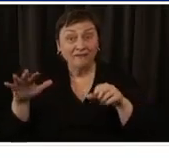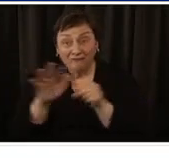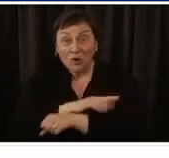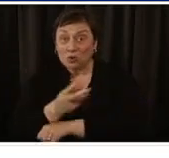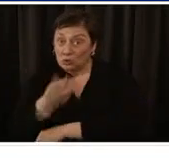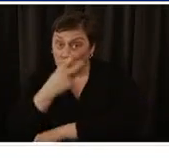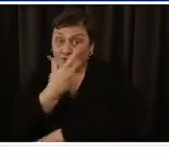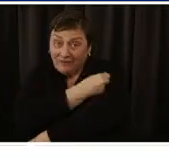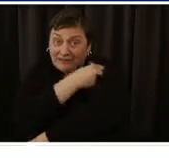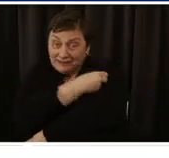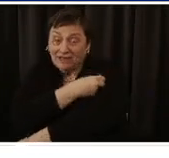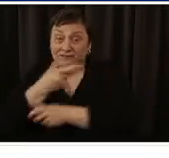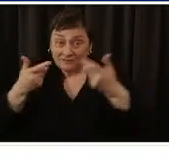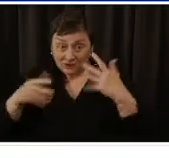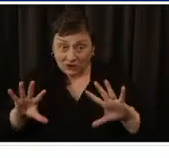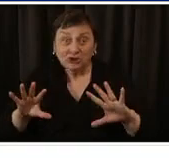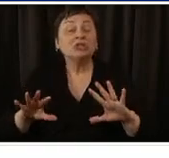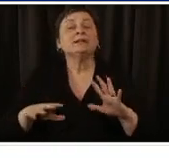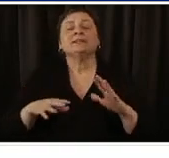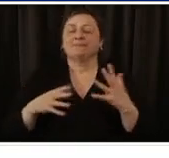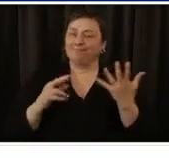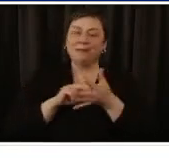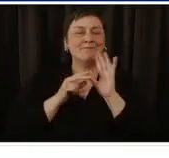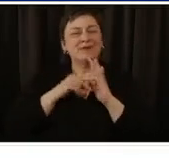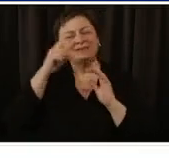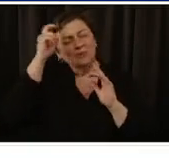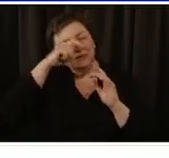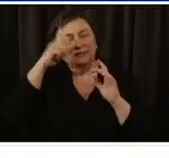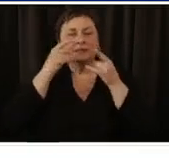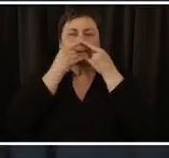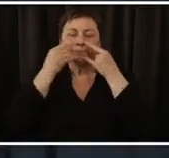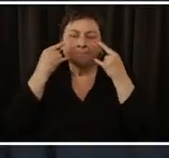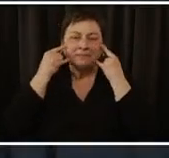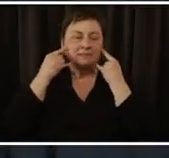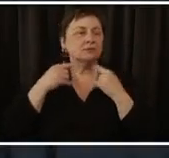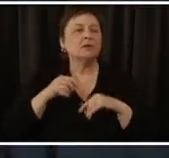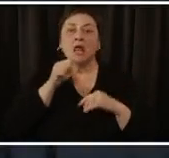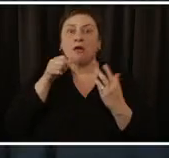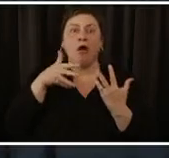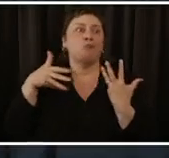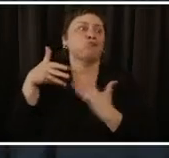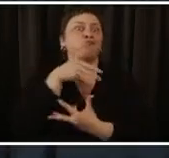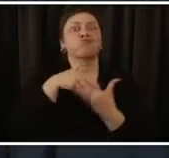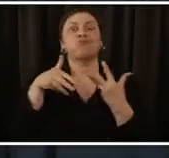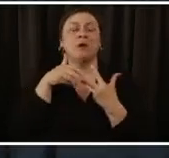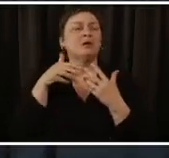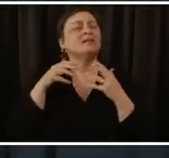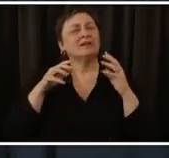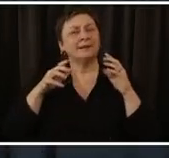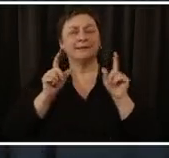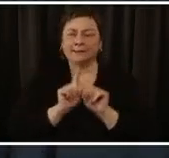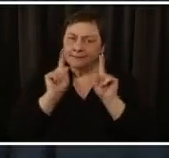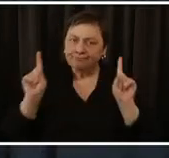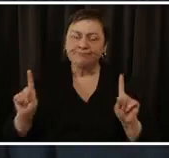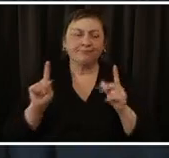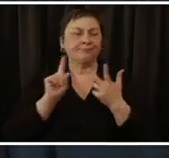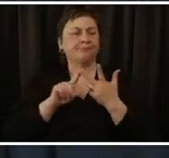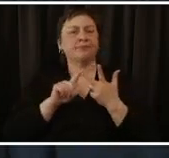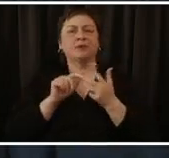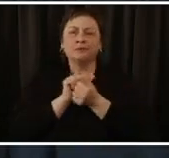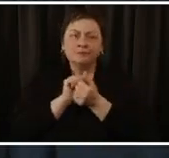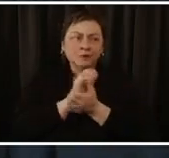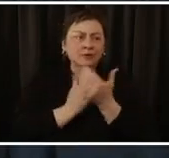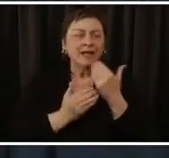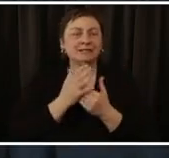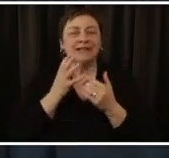mask. Avoid congregating with other unvaccinated people. And please, in the next week or so, get vaccinated. Make a plan in your mind. I'm